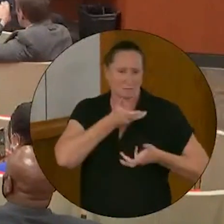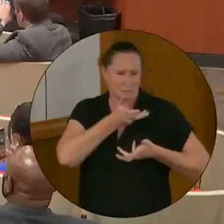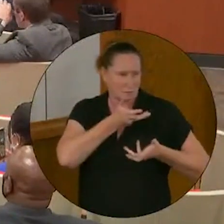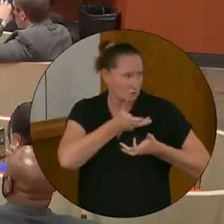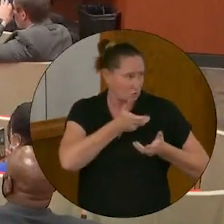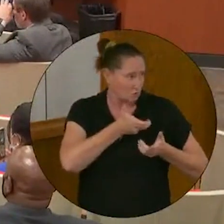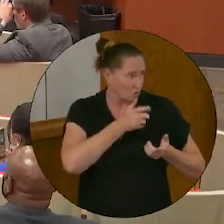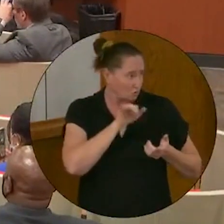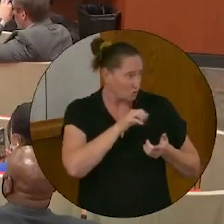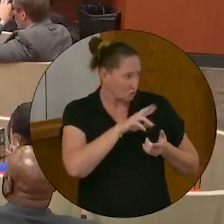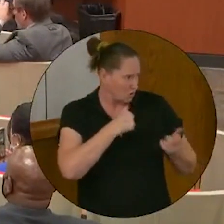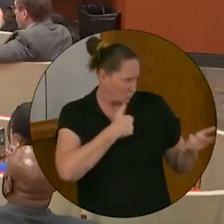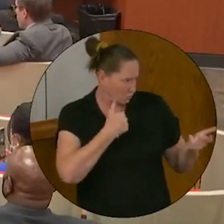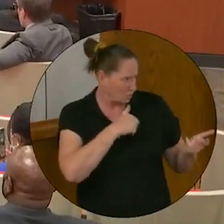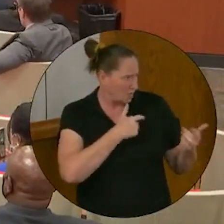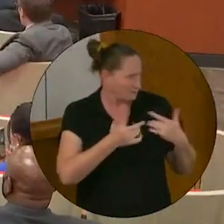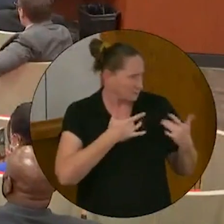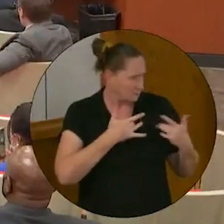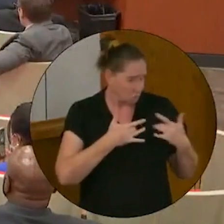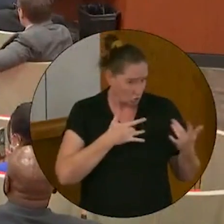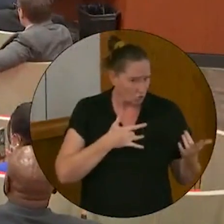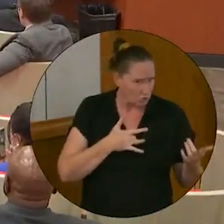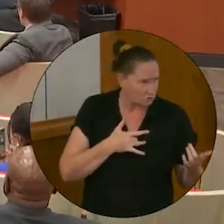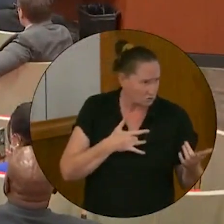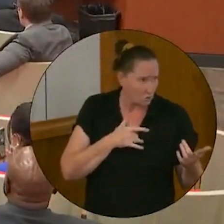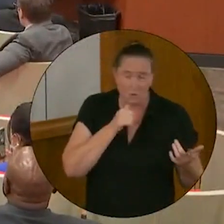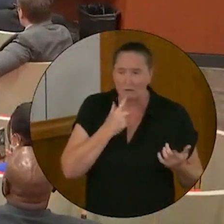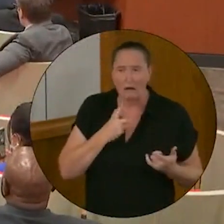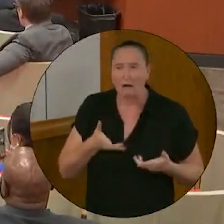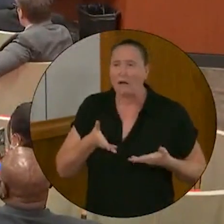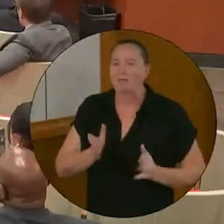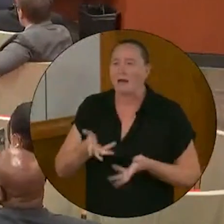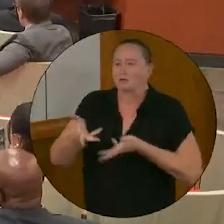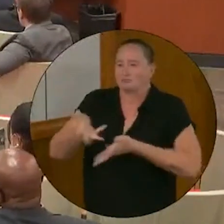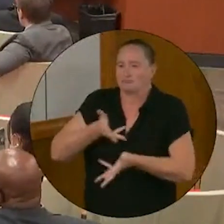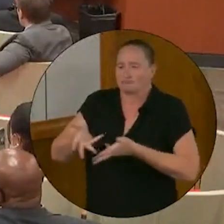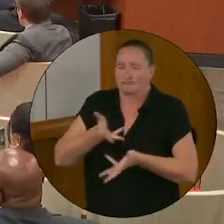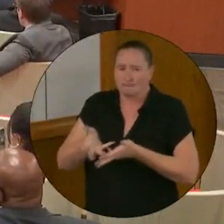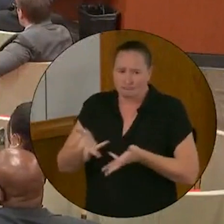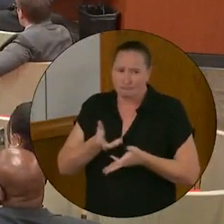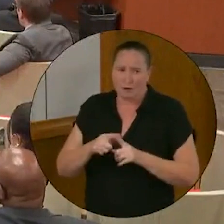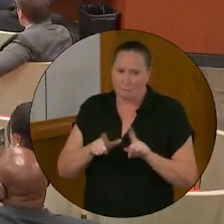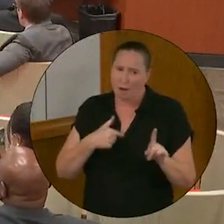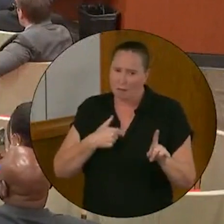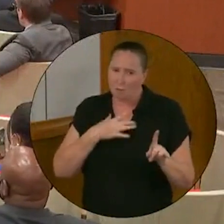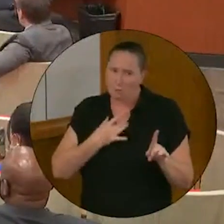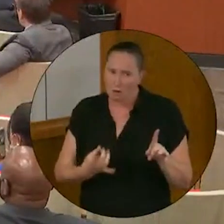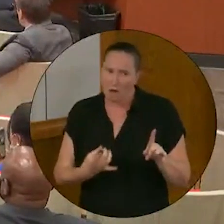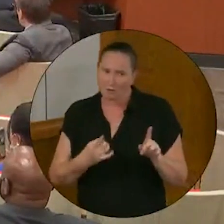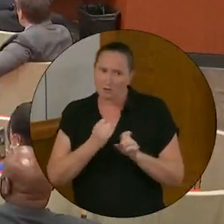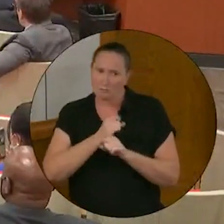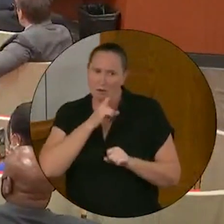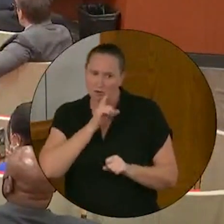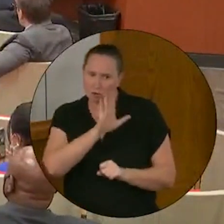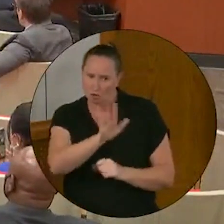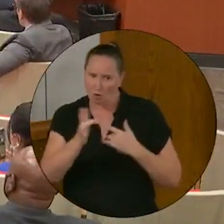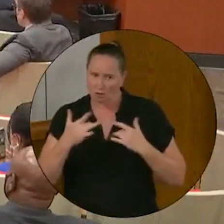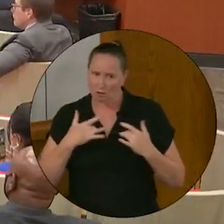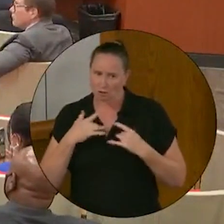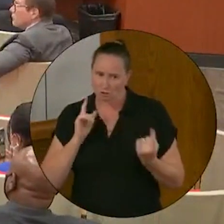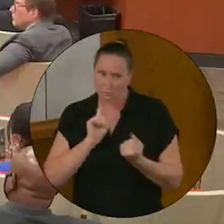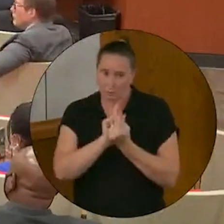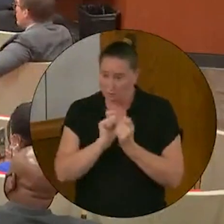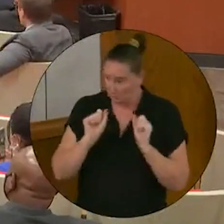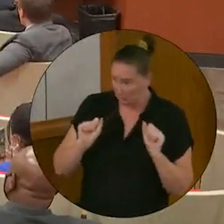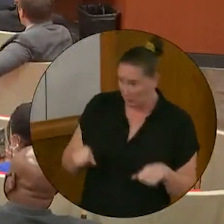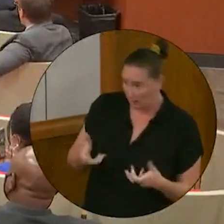some concerns, and while we're not allowed to engage back and forth in a dialogue, we would absolutely like to make sure that your concerns are addressed.